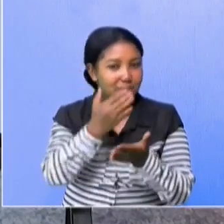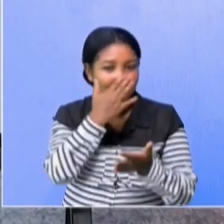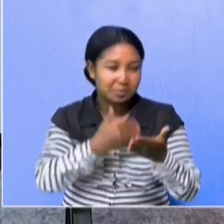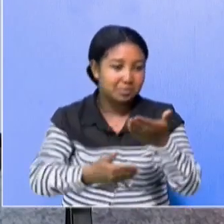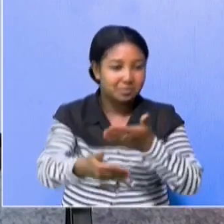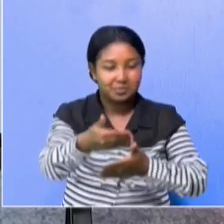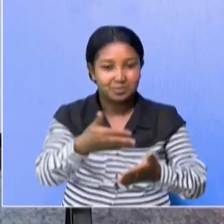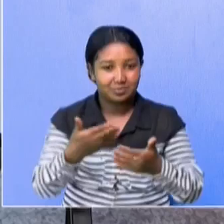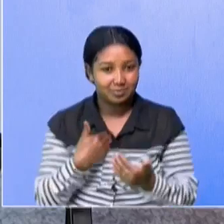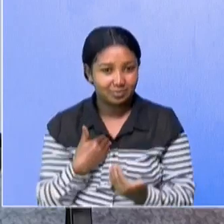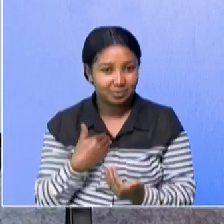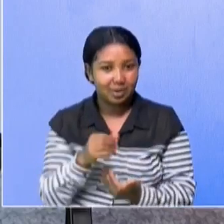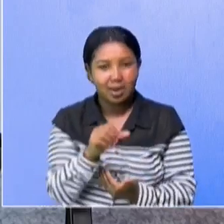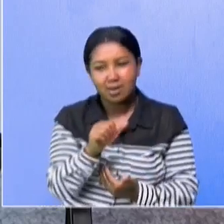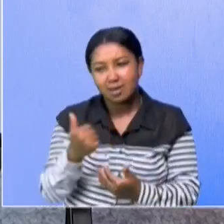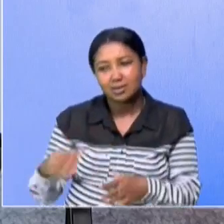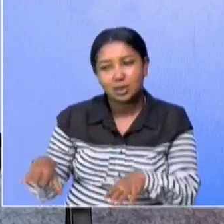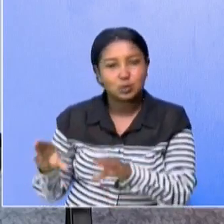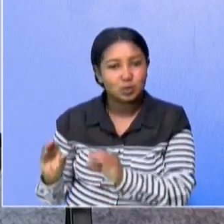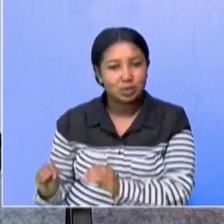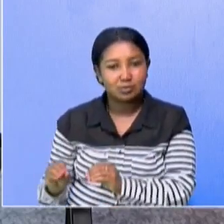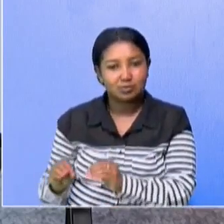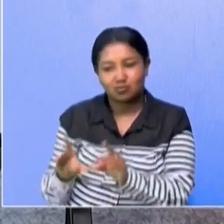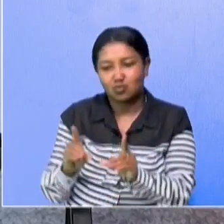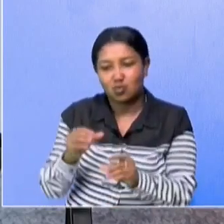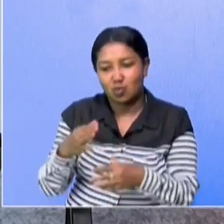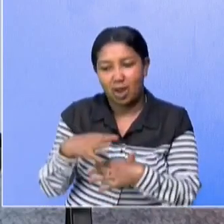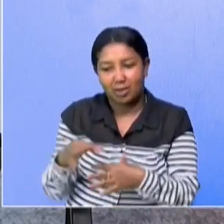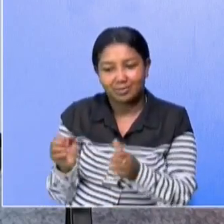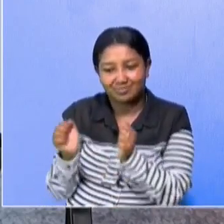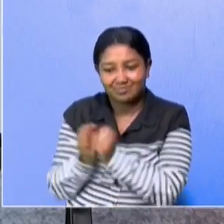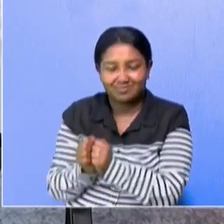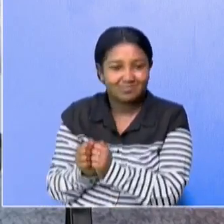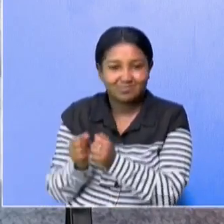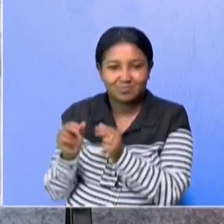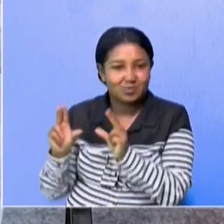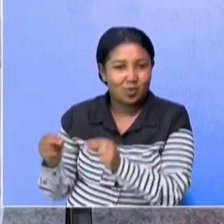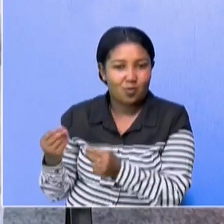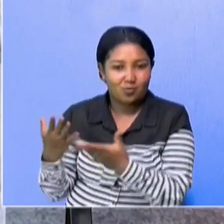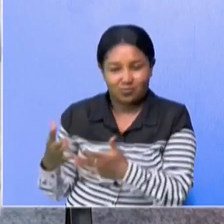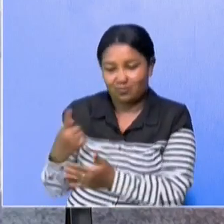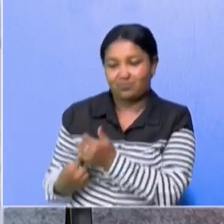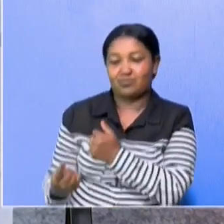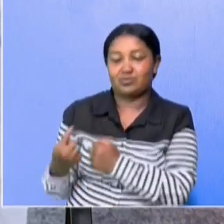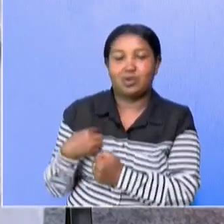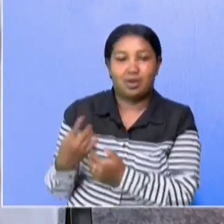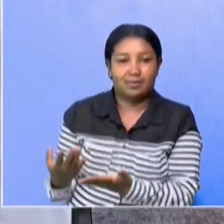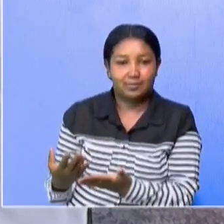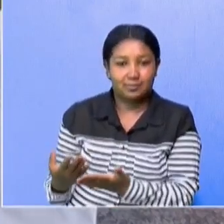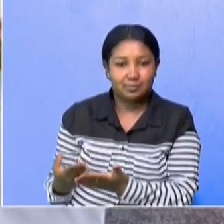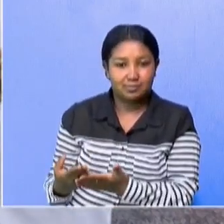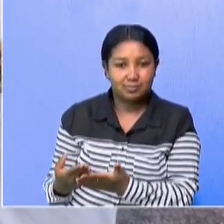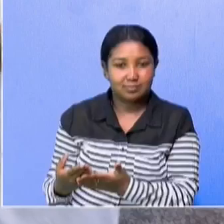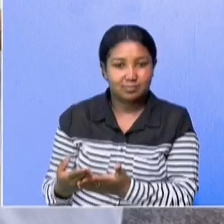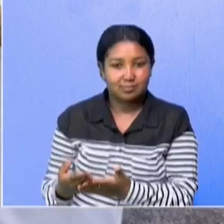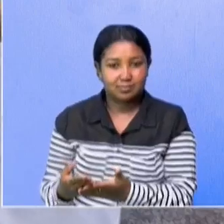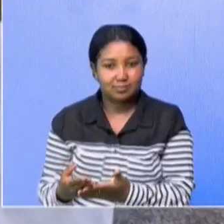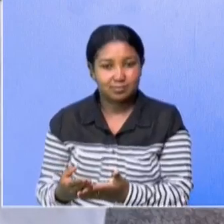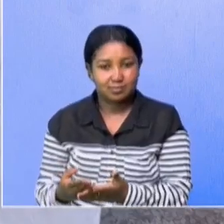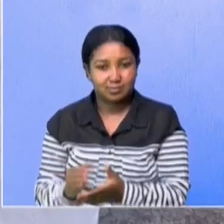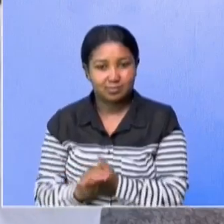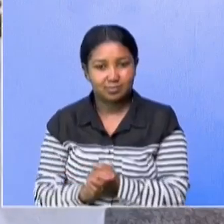experience. Other students don't like to study together. Rather, they want to make